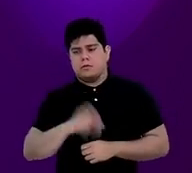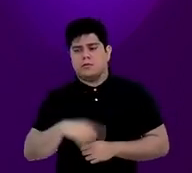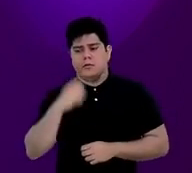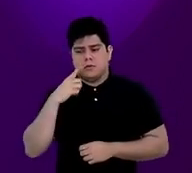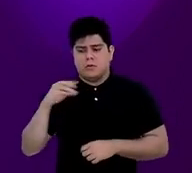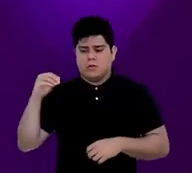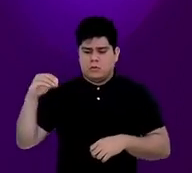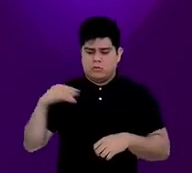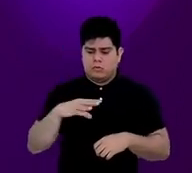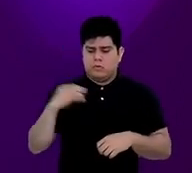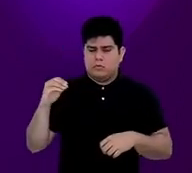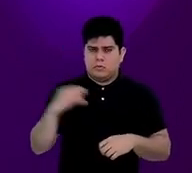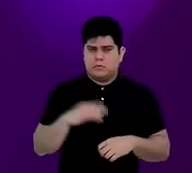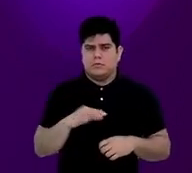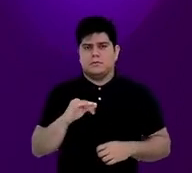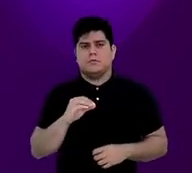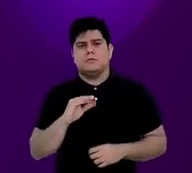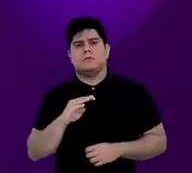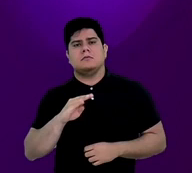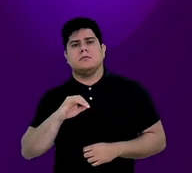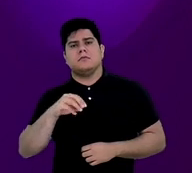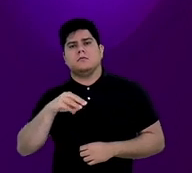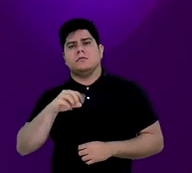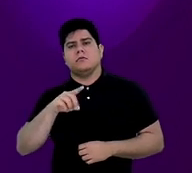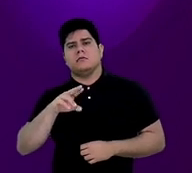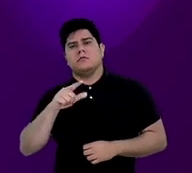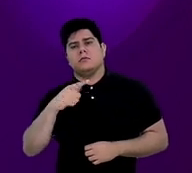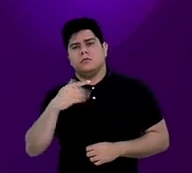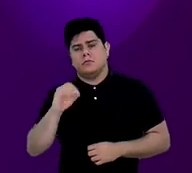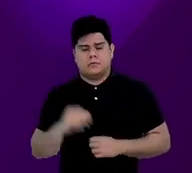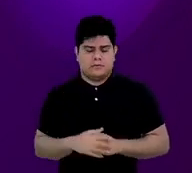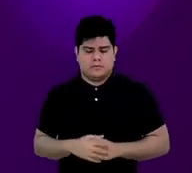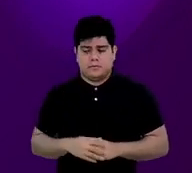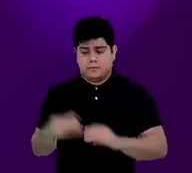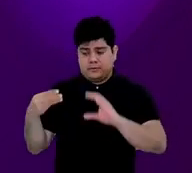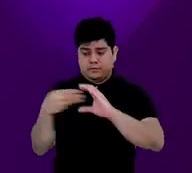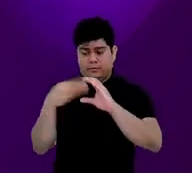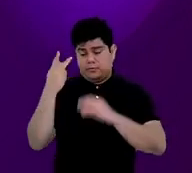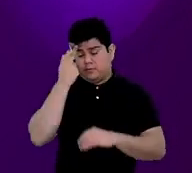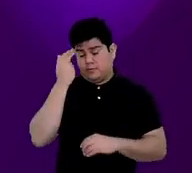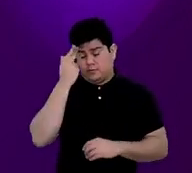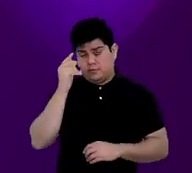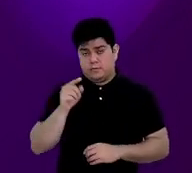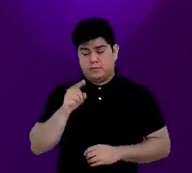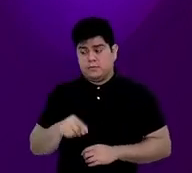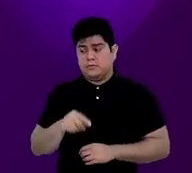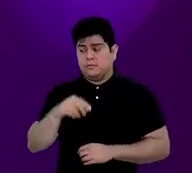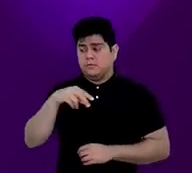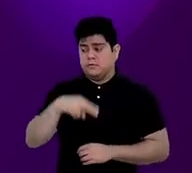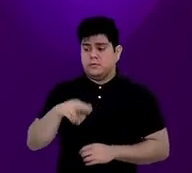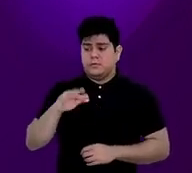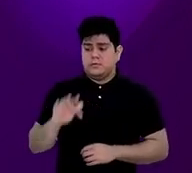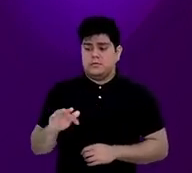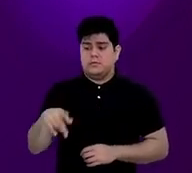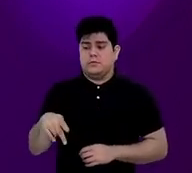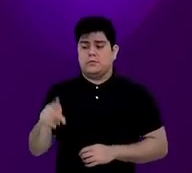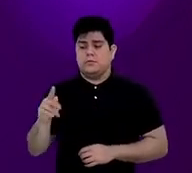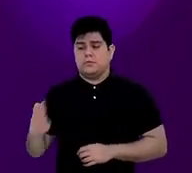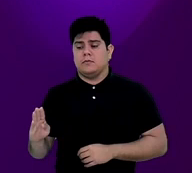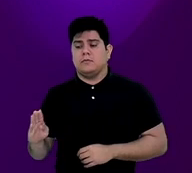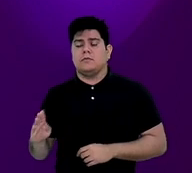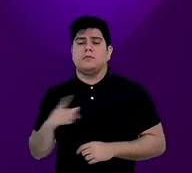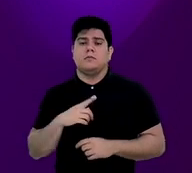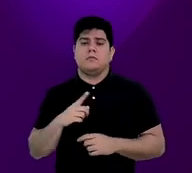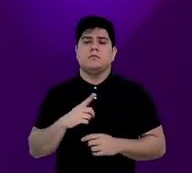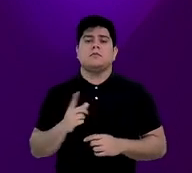So in normal cells, you activate NF-kappa B, but in activated cells, you can